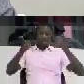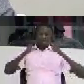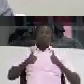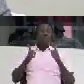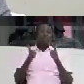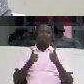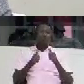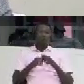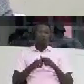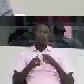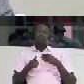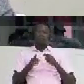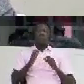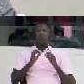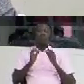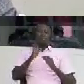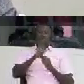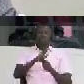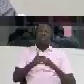indeed.